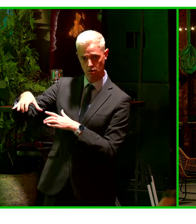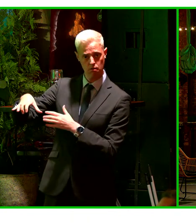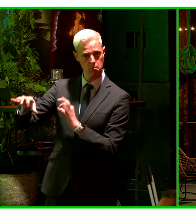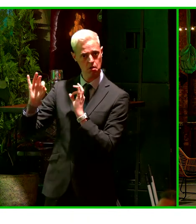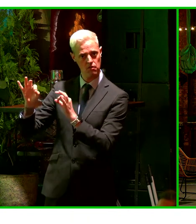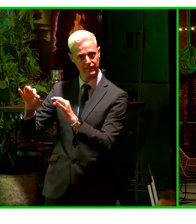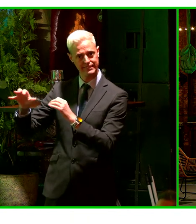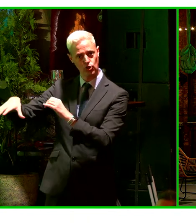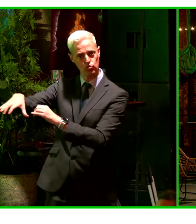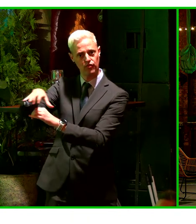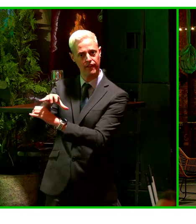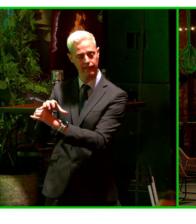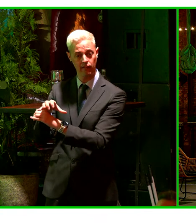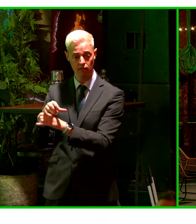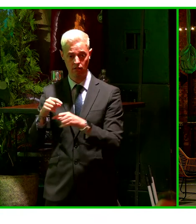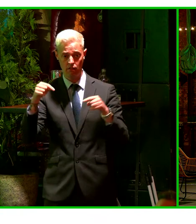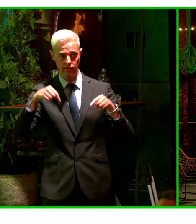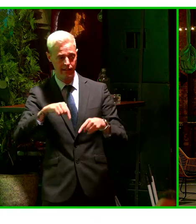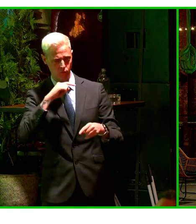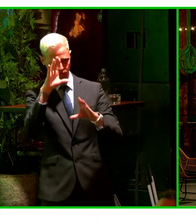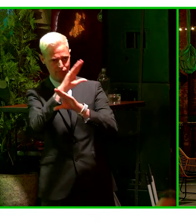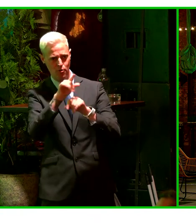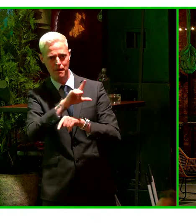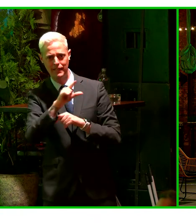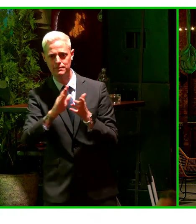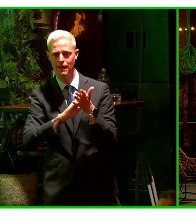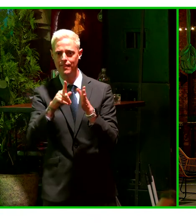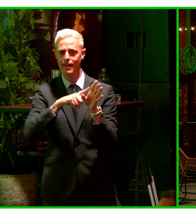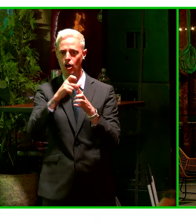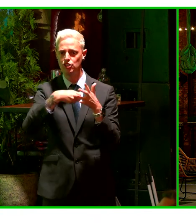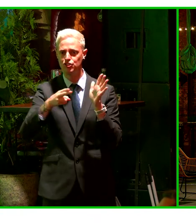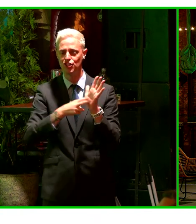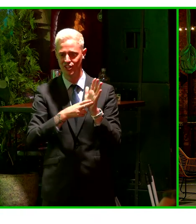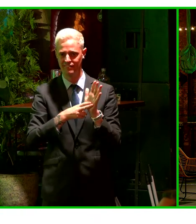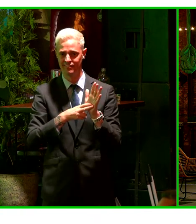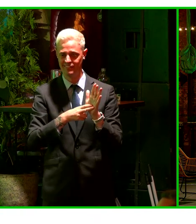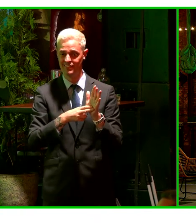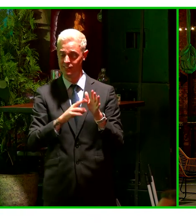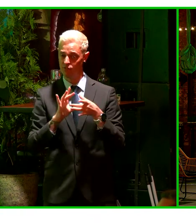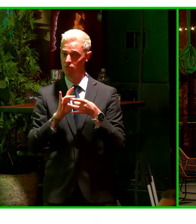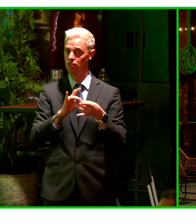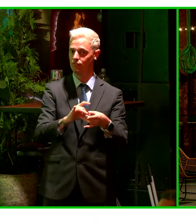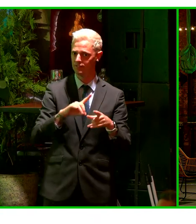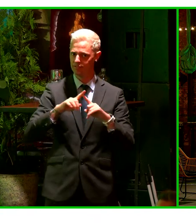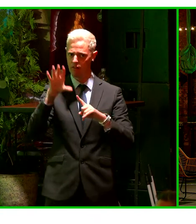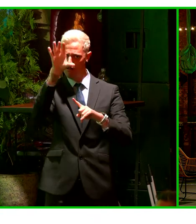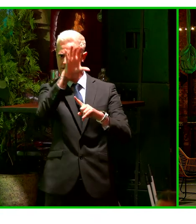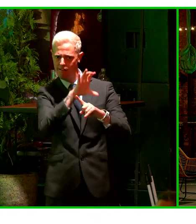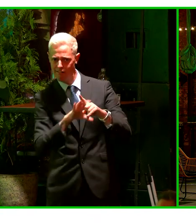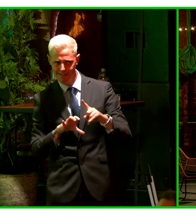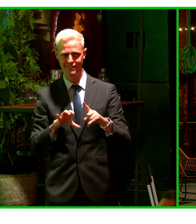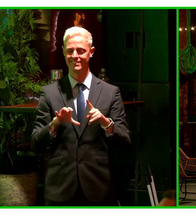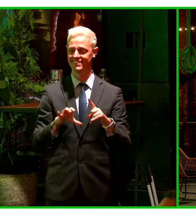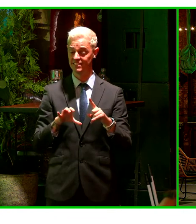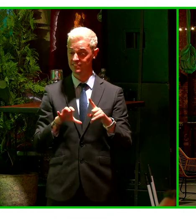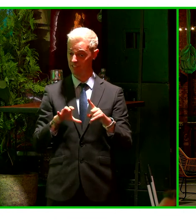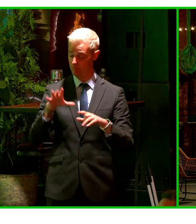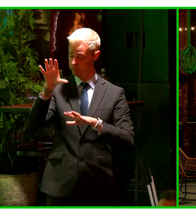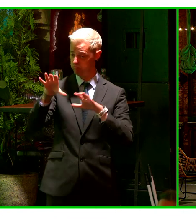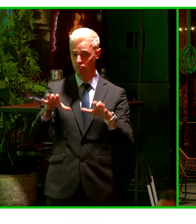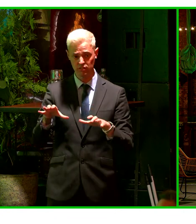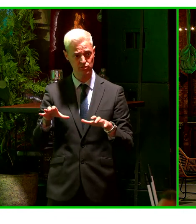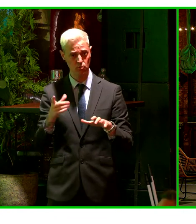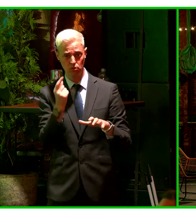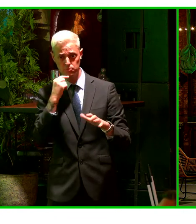hear about today that will link Liverpool City region with Greater Manchester. We've got that geography, if you think about the potential for